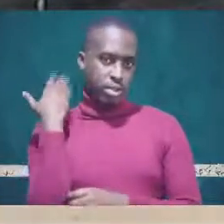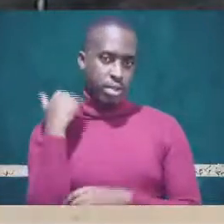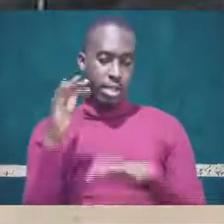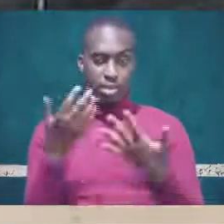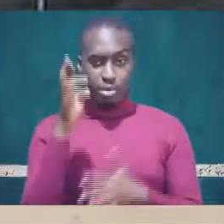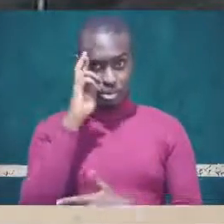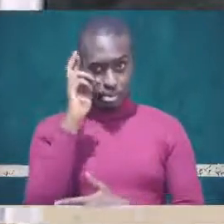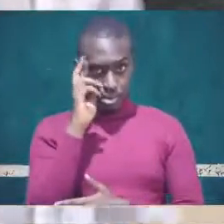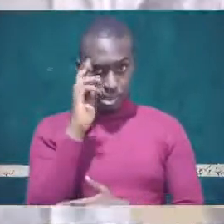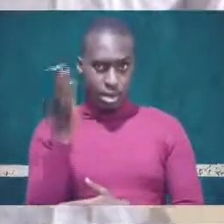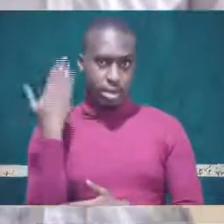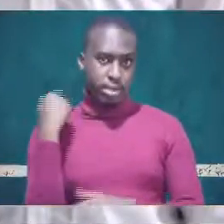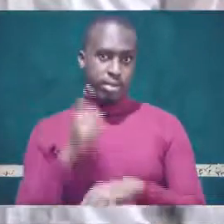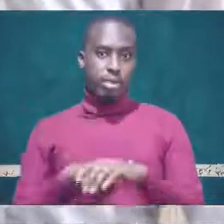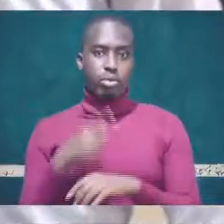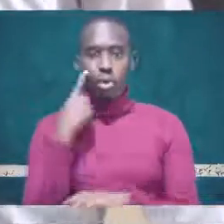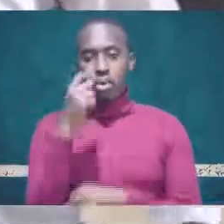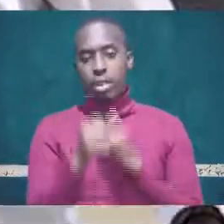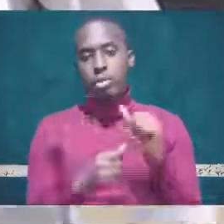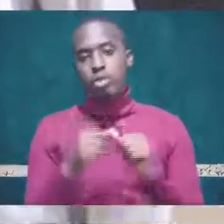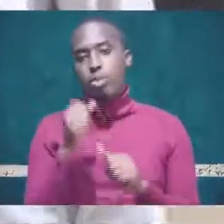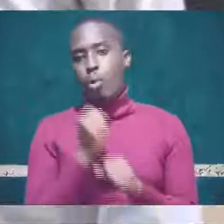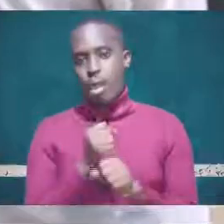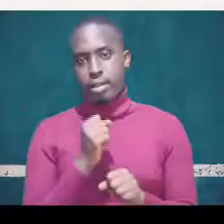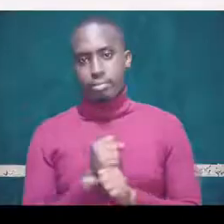remember? Last time we looked at work.